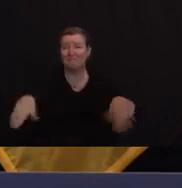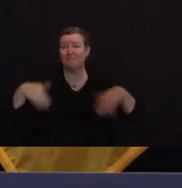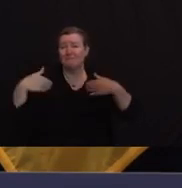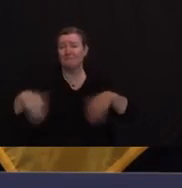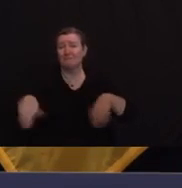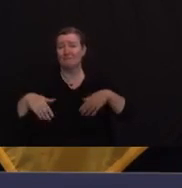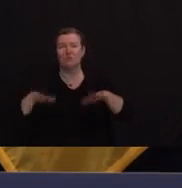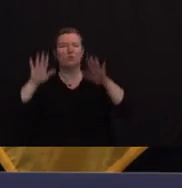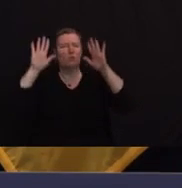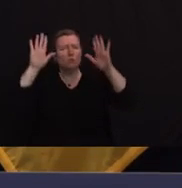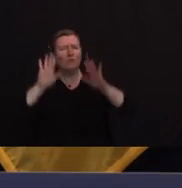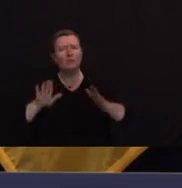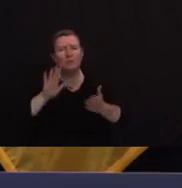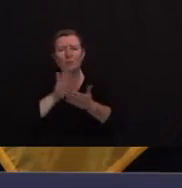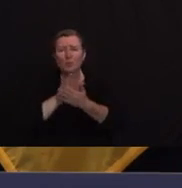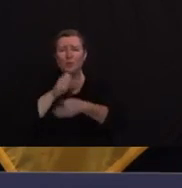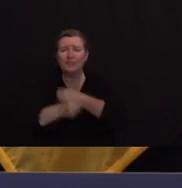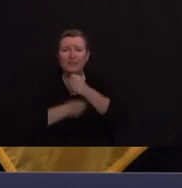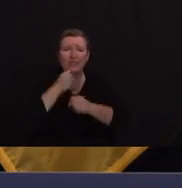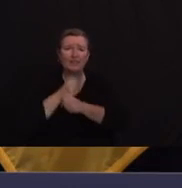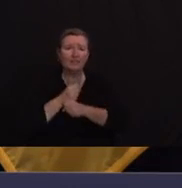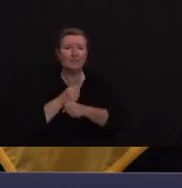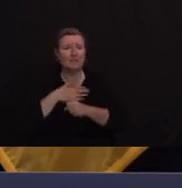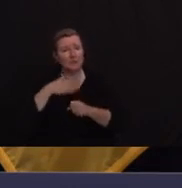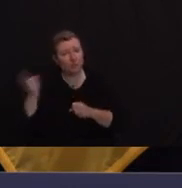vaccinated. Please do the right